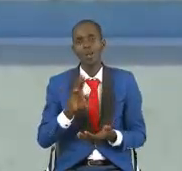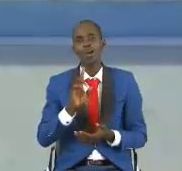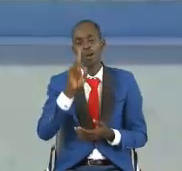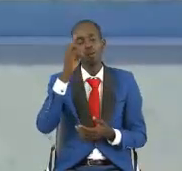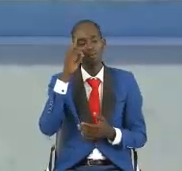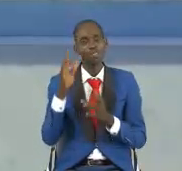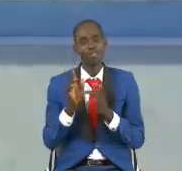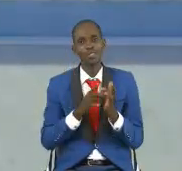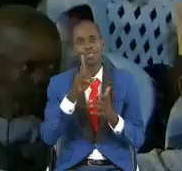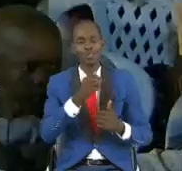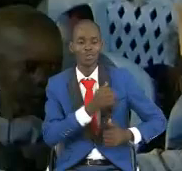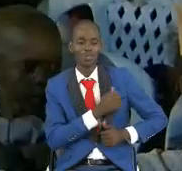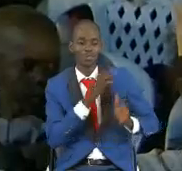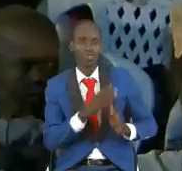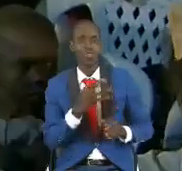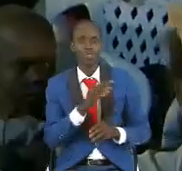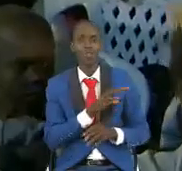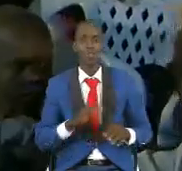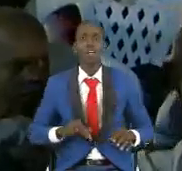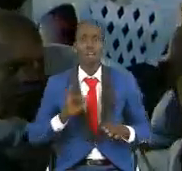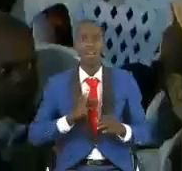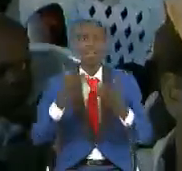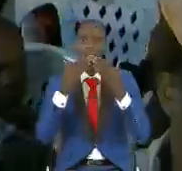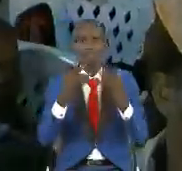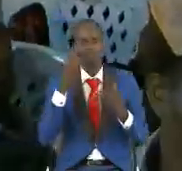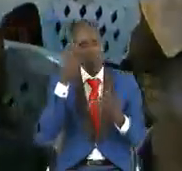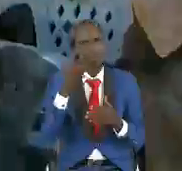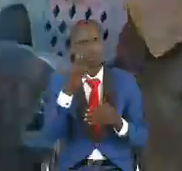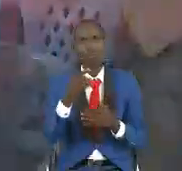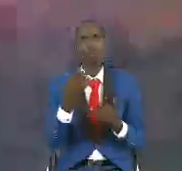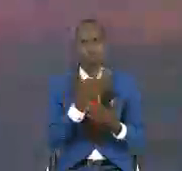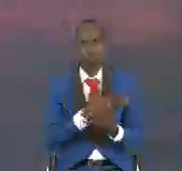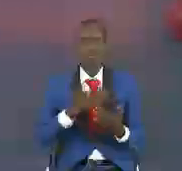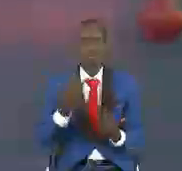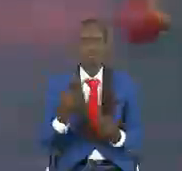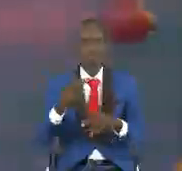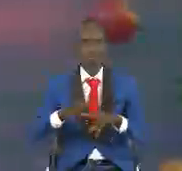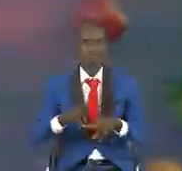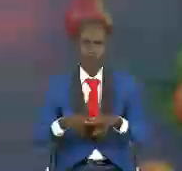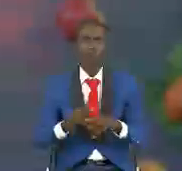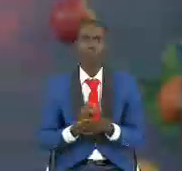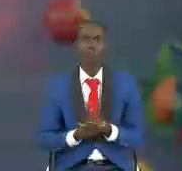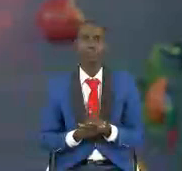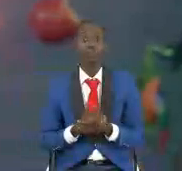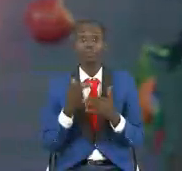of the cross. I thank God for you. But let's see now for a moment now. Now, this is the time of